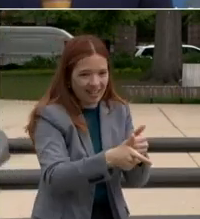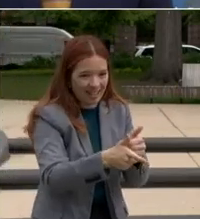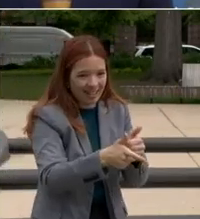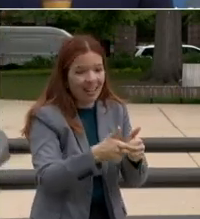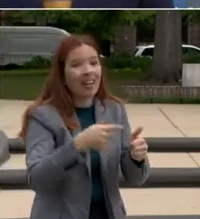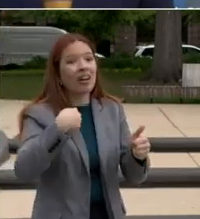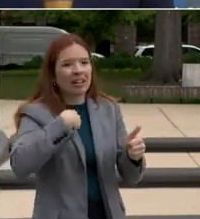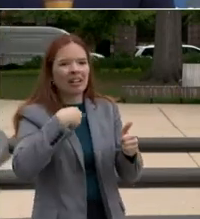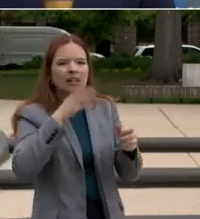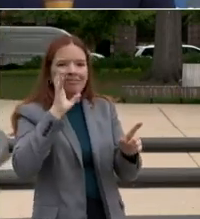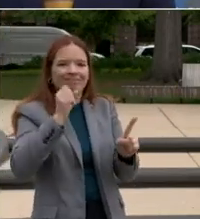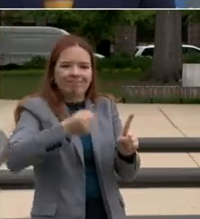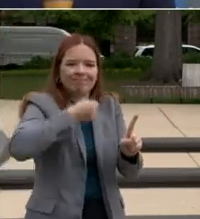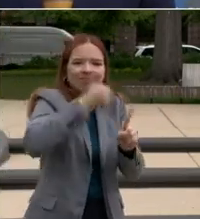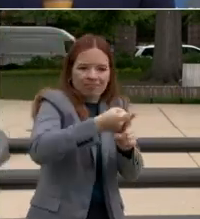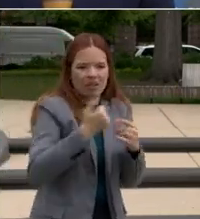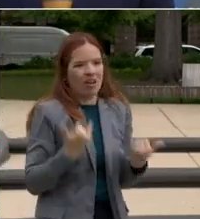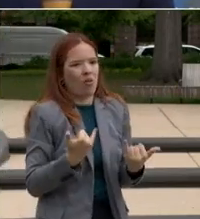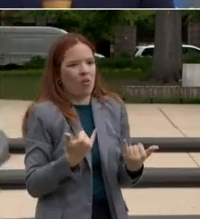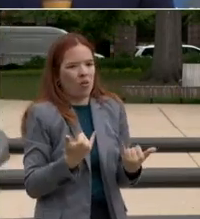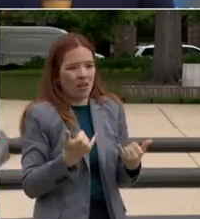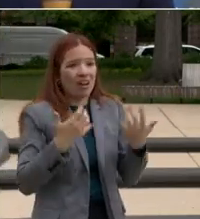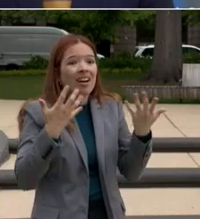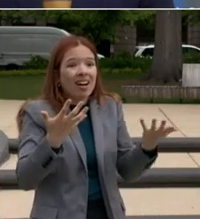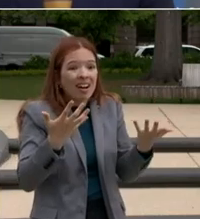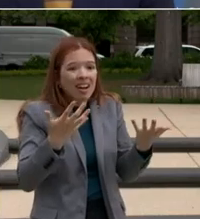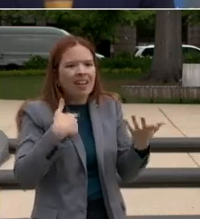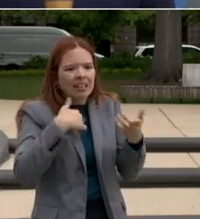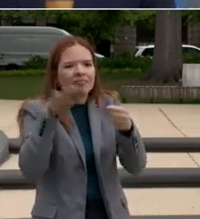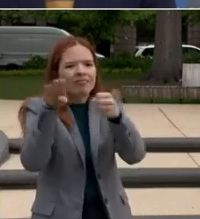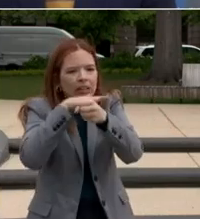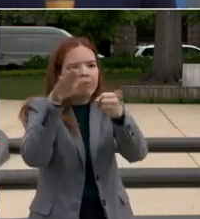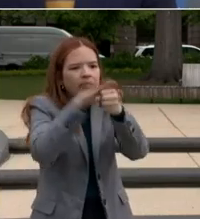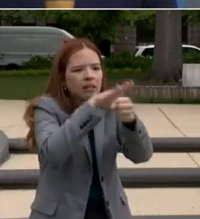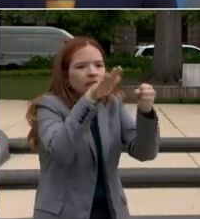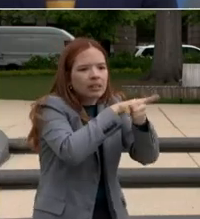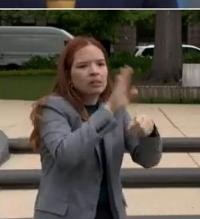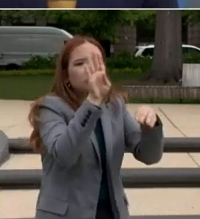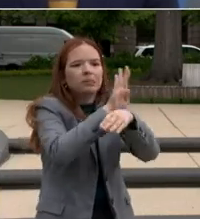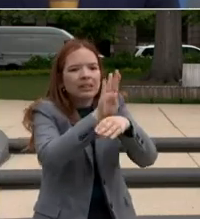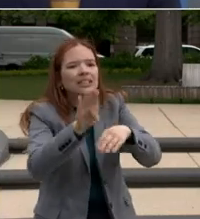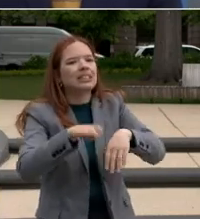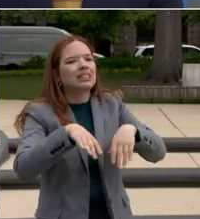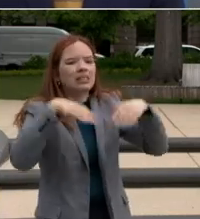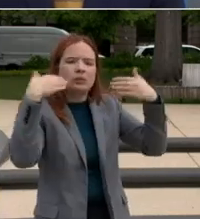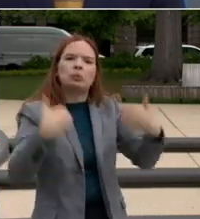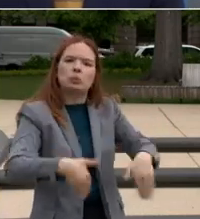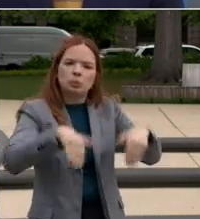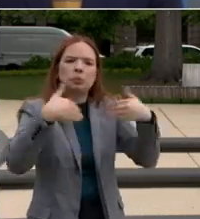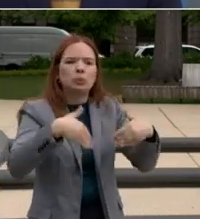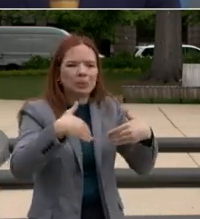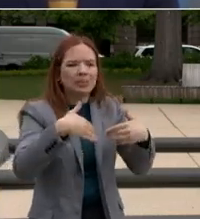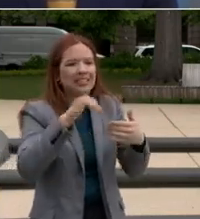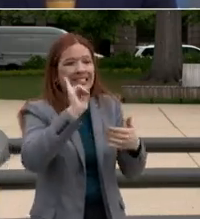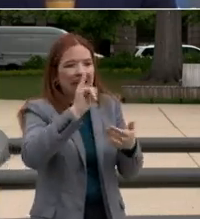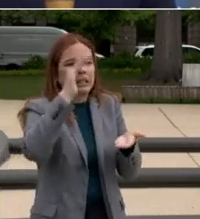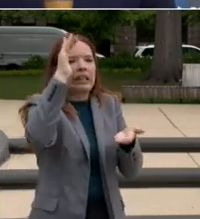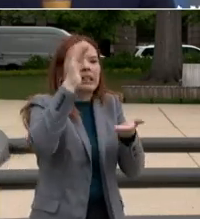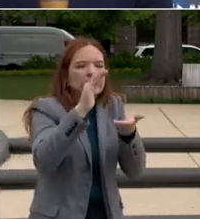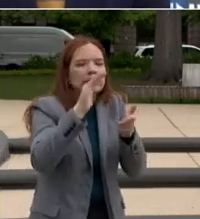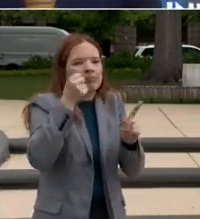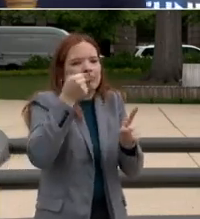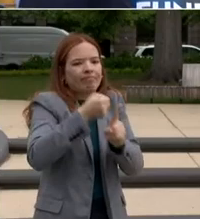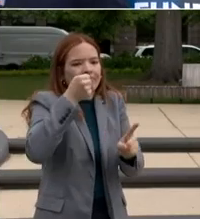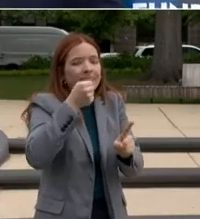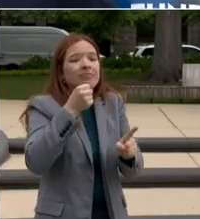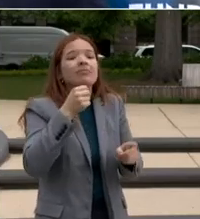impact on filled storefronts and businesses. The first part of your question was timeline.